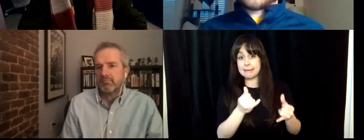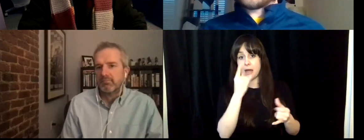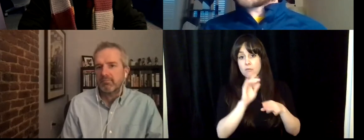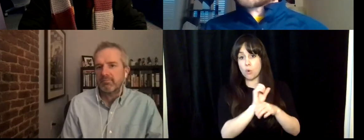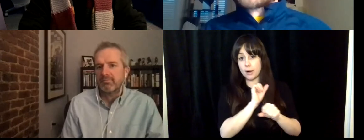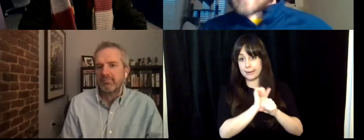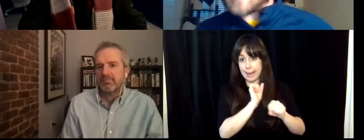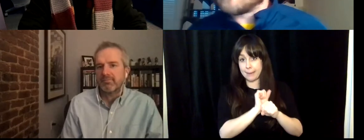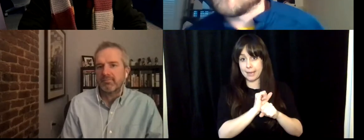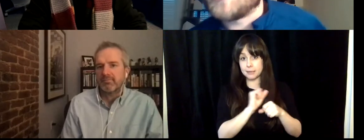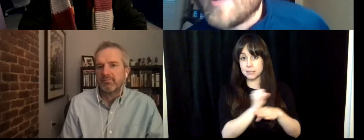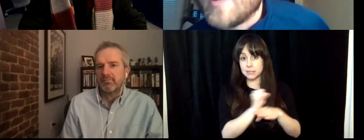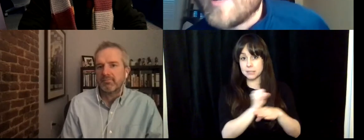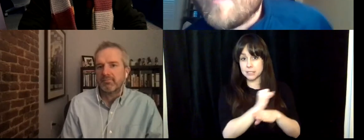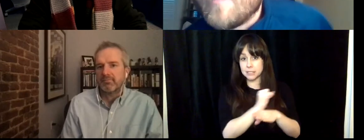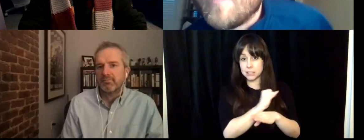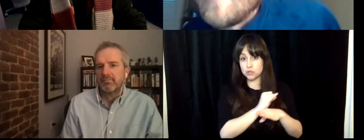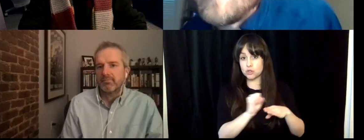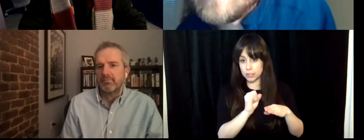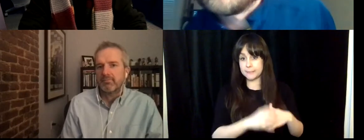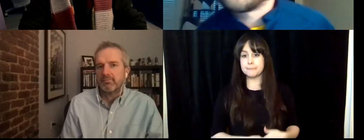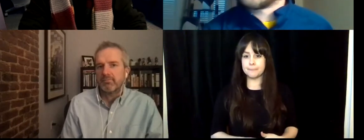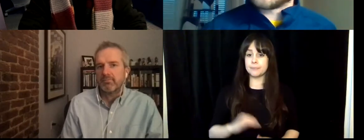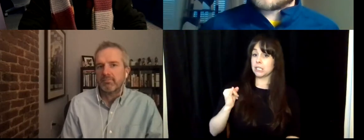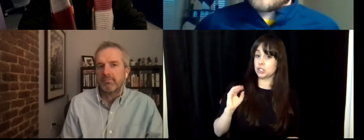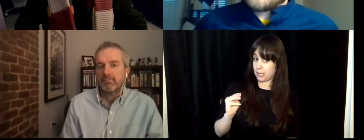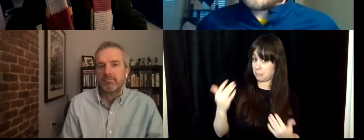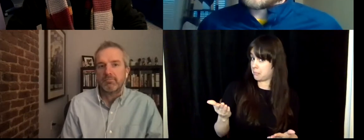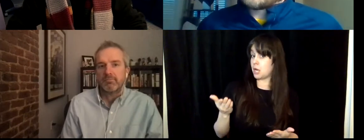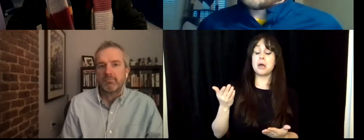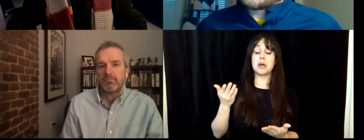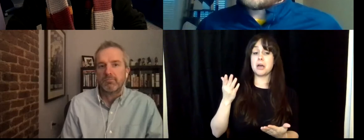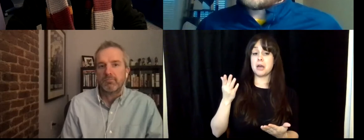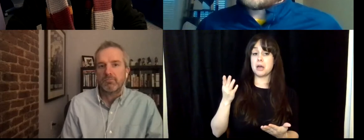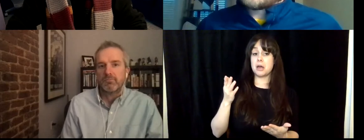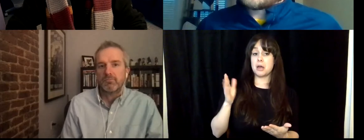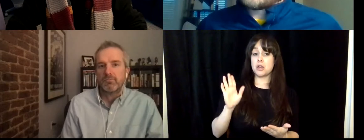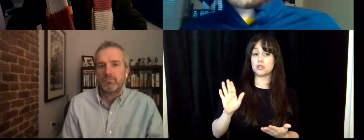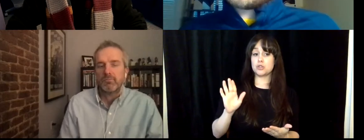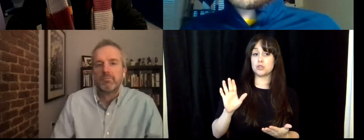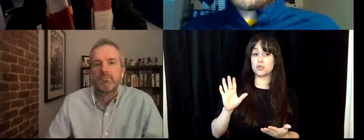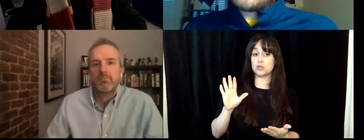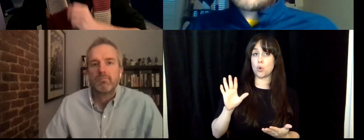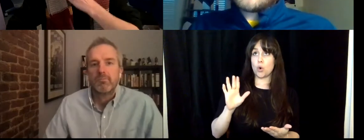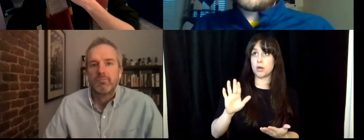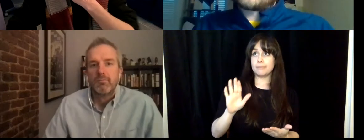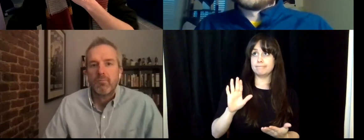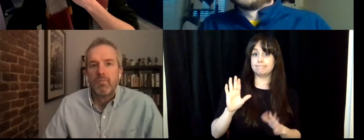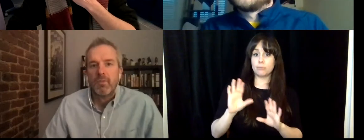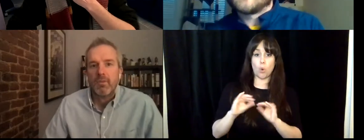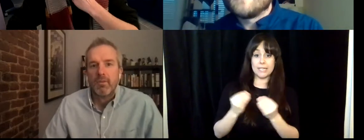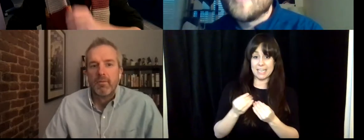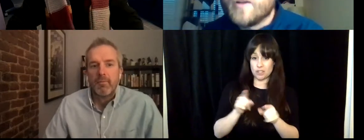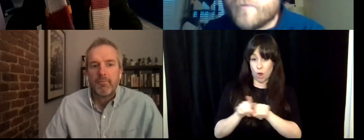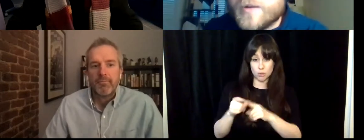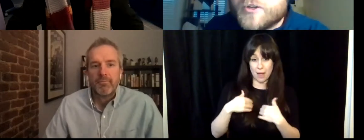industry. Jim, would I go so far as to say that the organization that you work for has a good